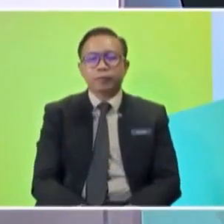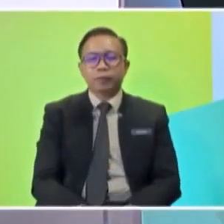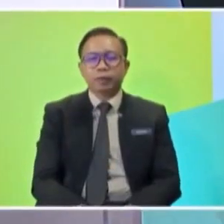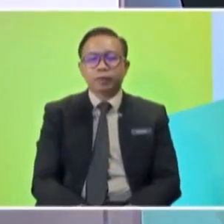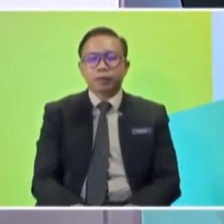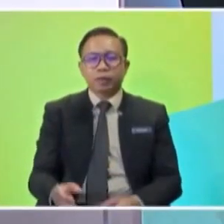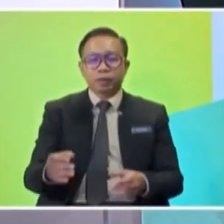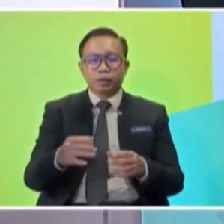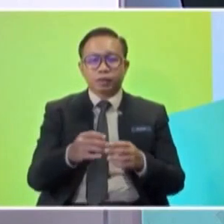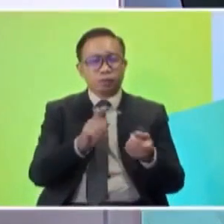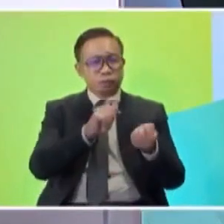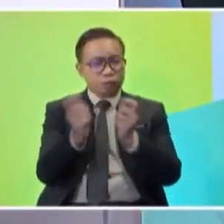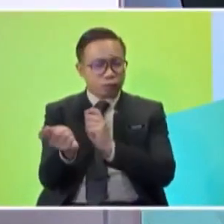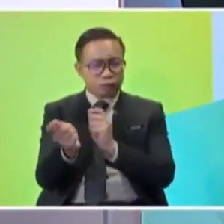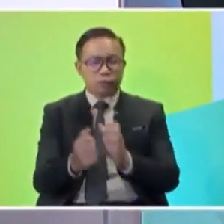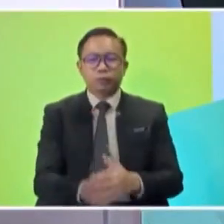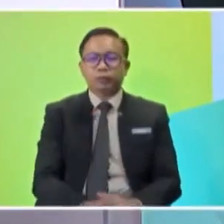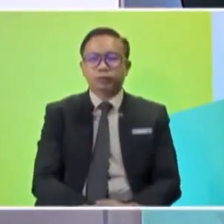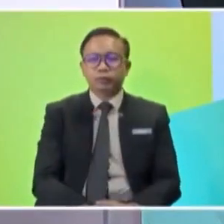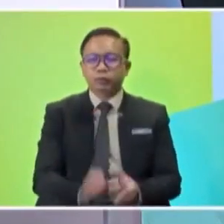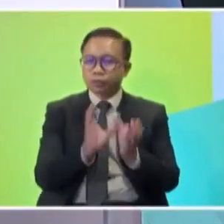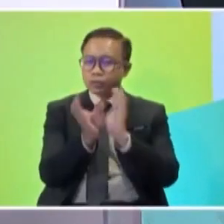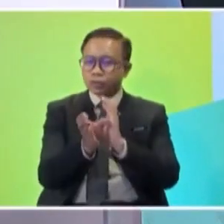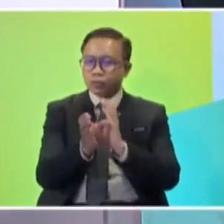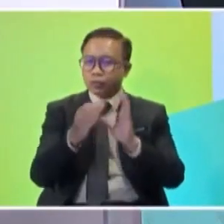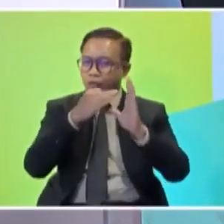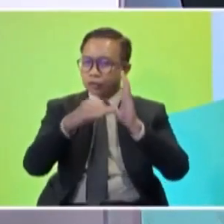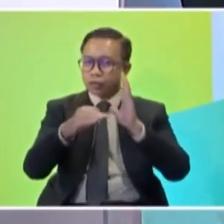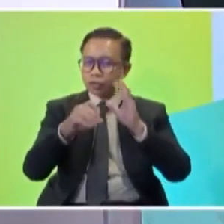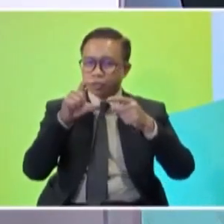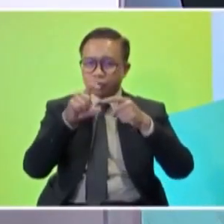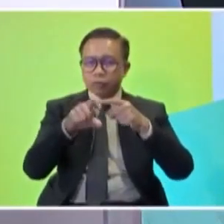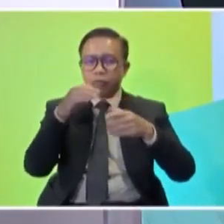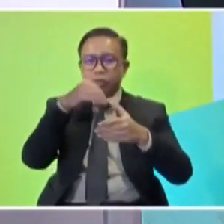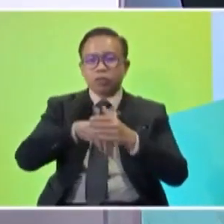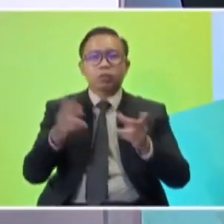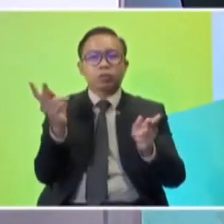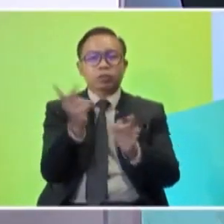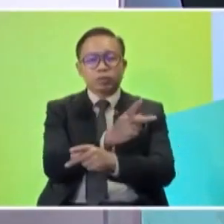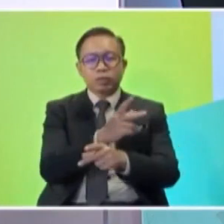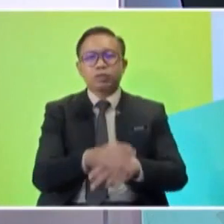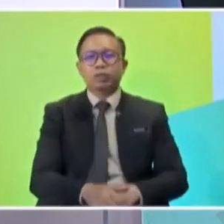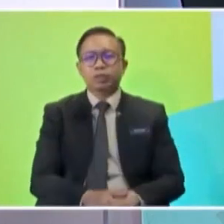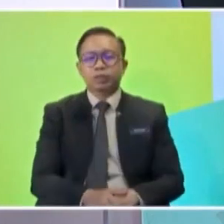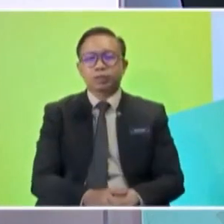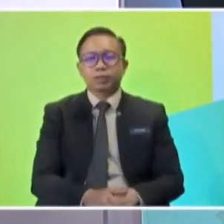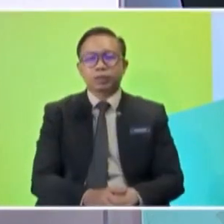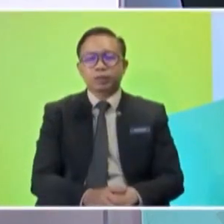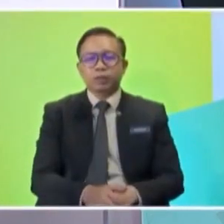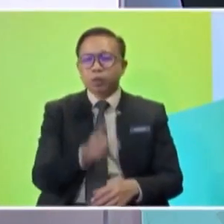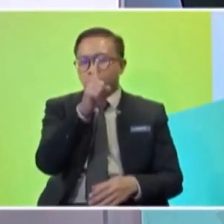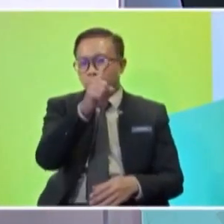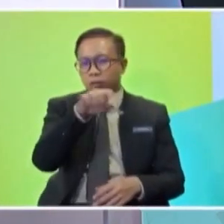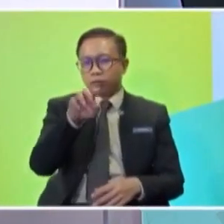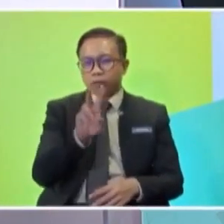we inverse a fraction division into multiplication. So when we inverse, so